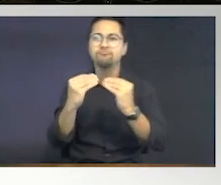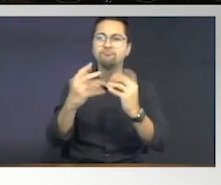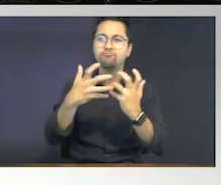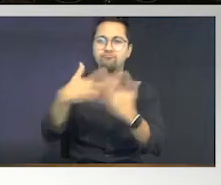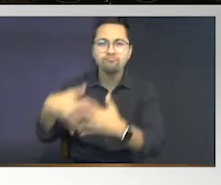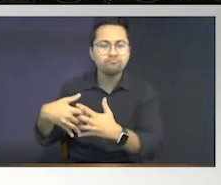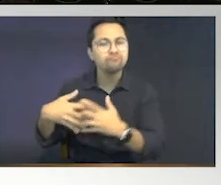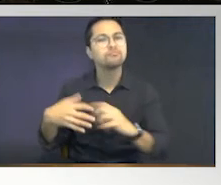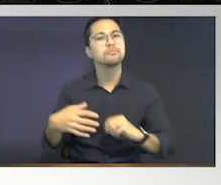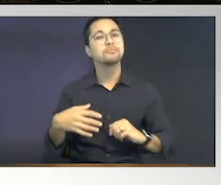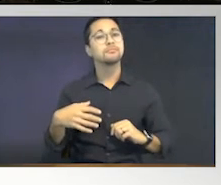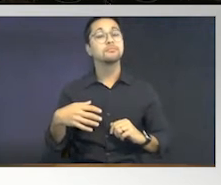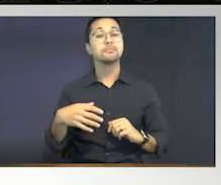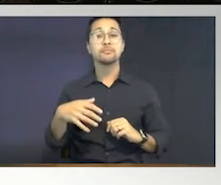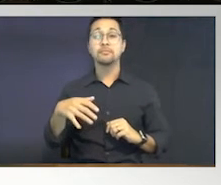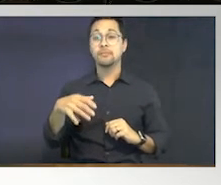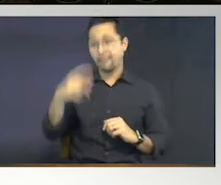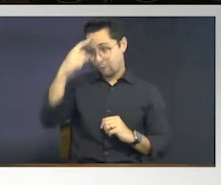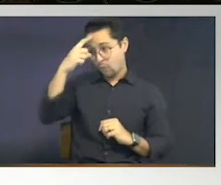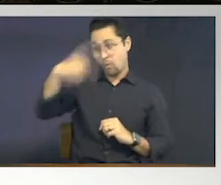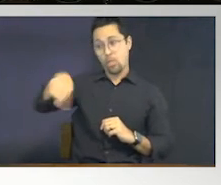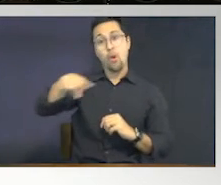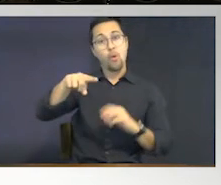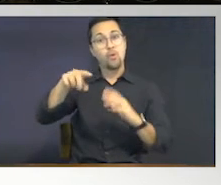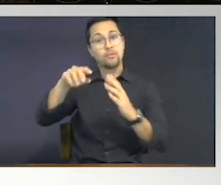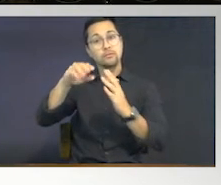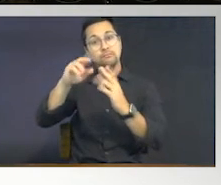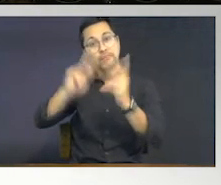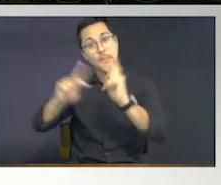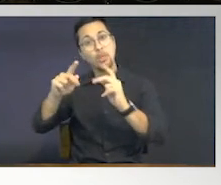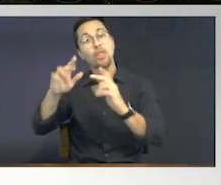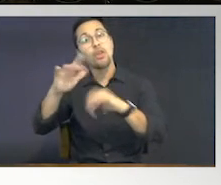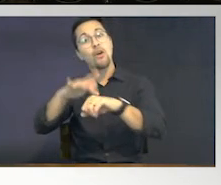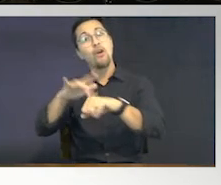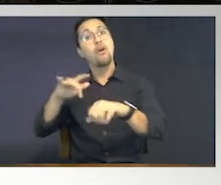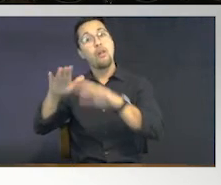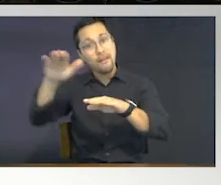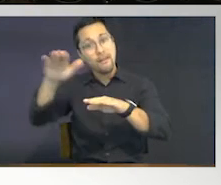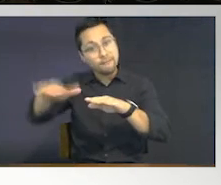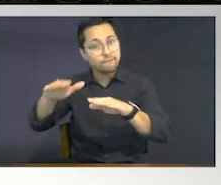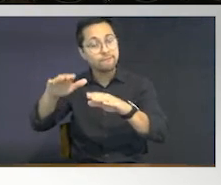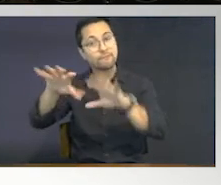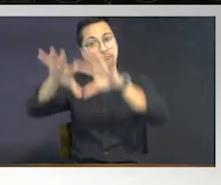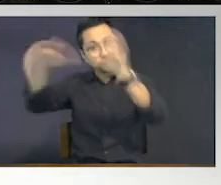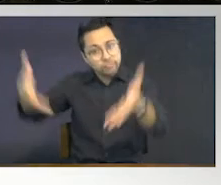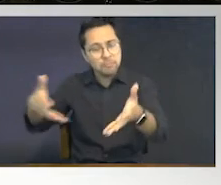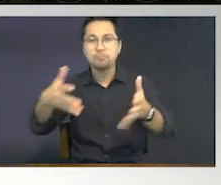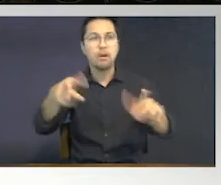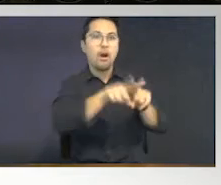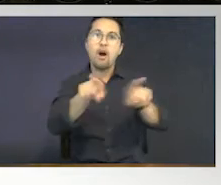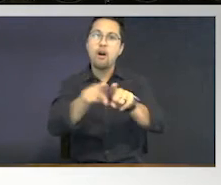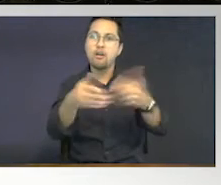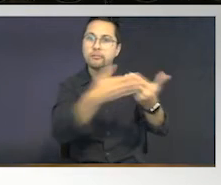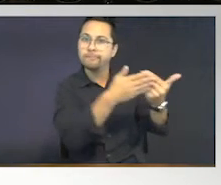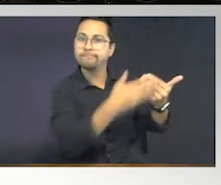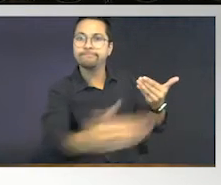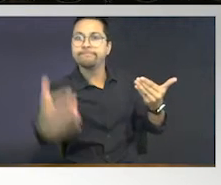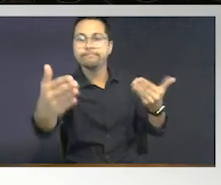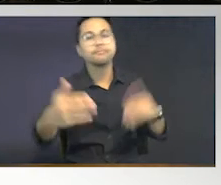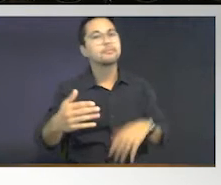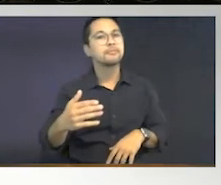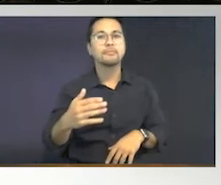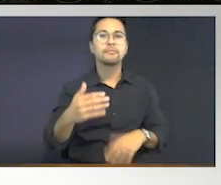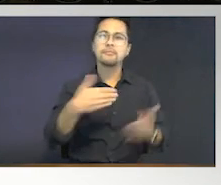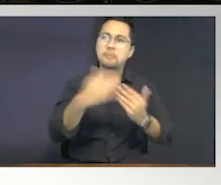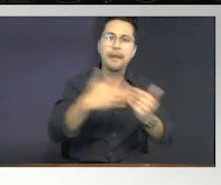in the early intervention system, but also beyond. So even if you don't have a child that's birth to 3,